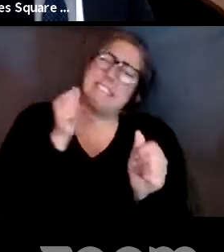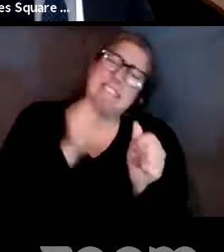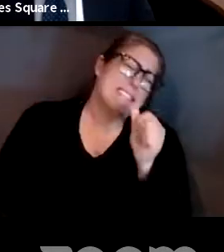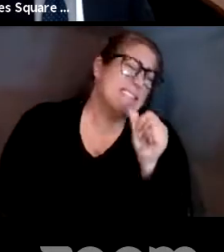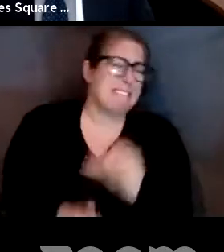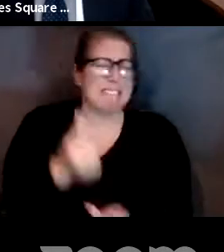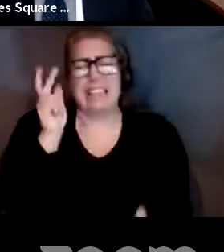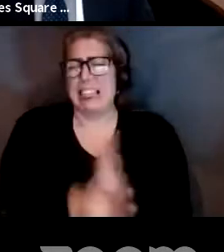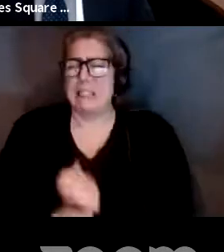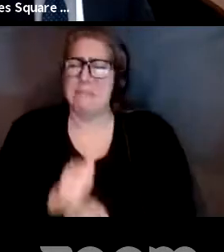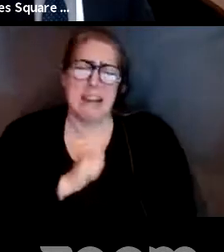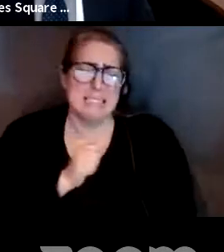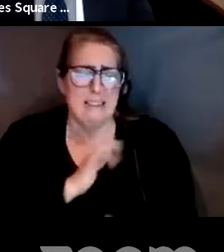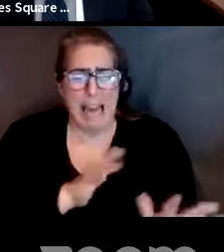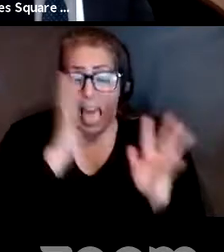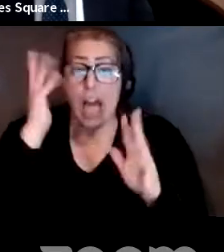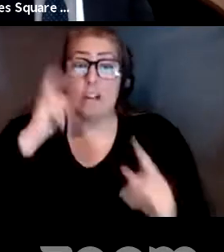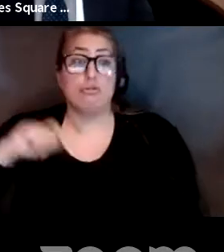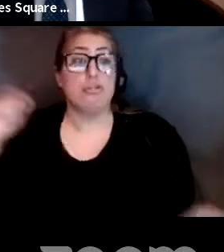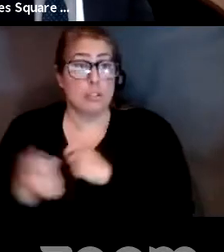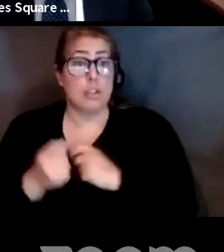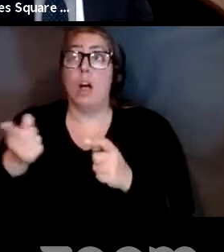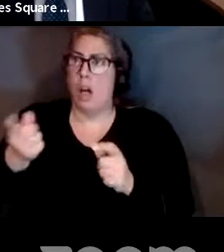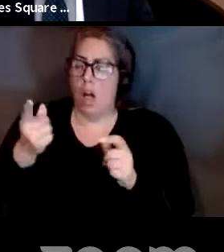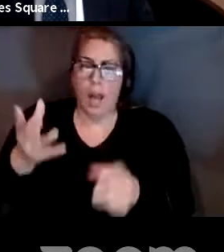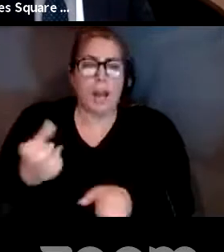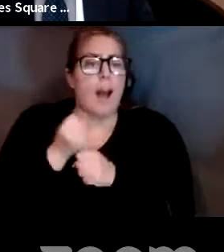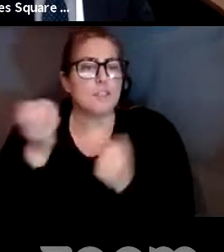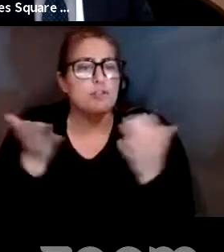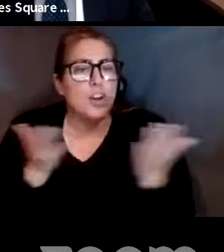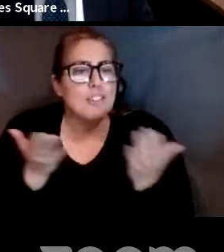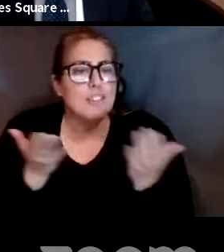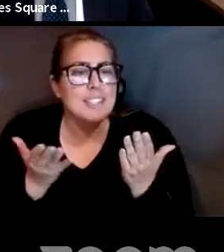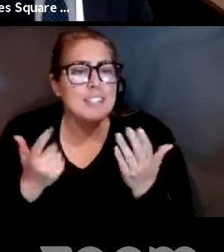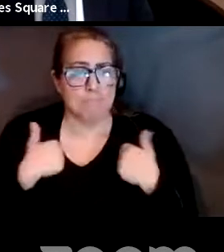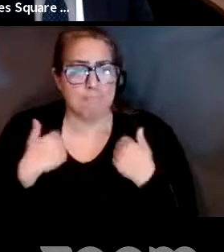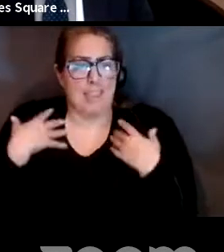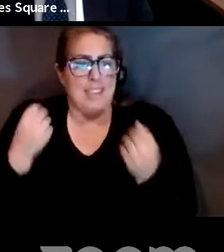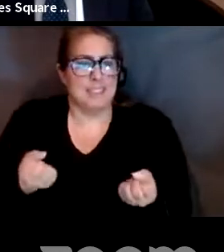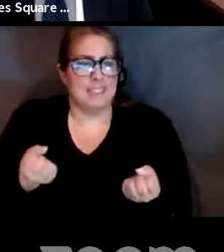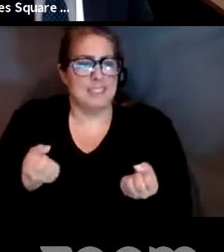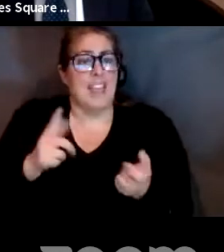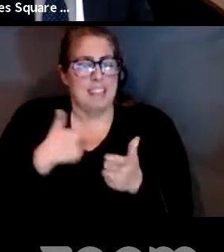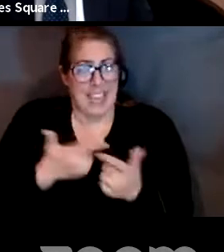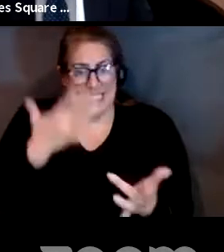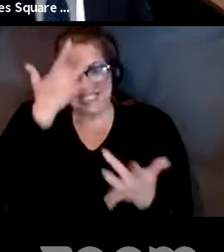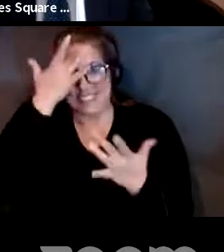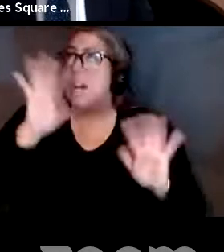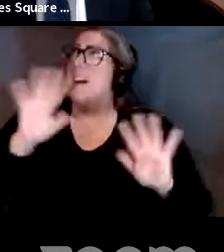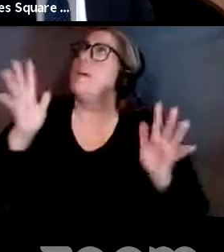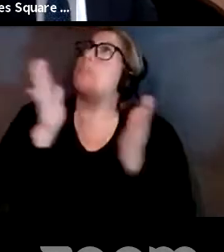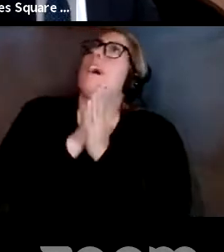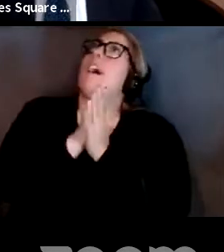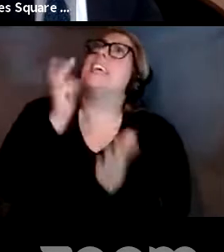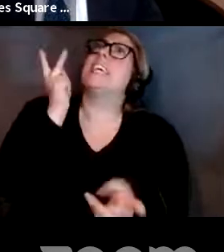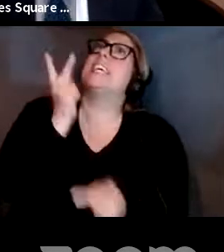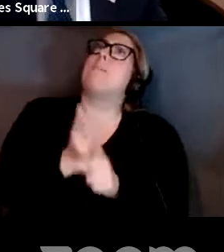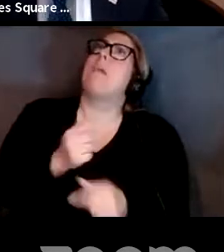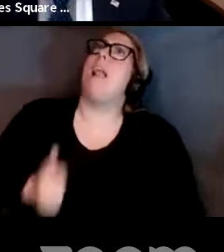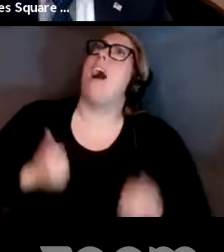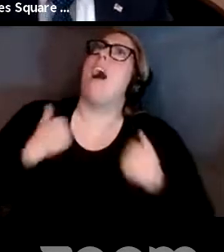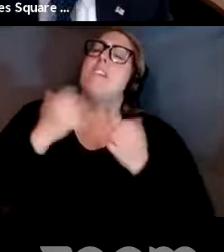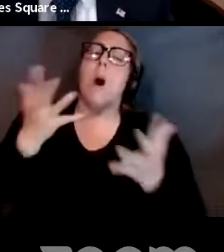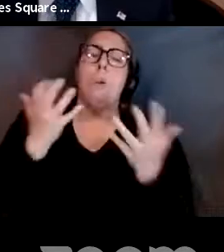actually getting services and getting the help that I so needed. And feeling like, you know what, I want to